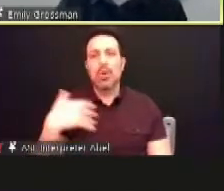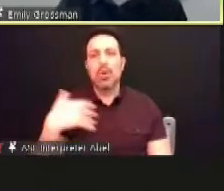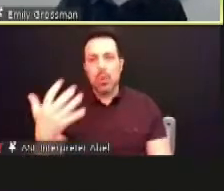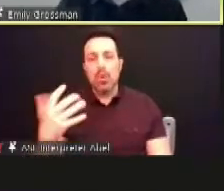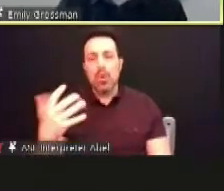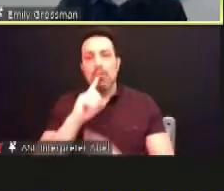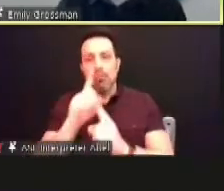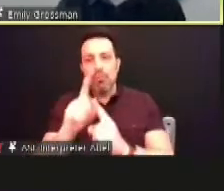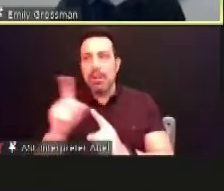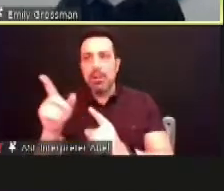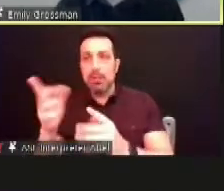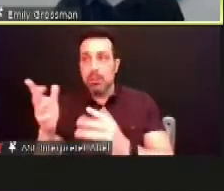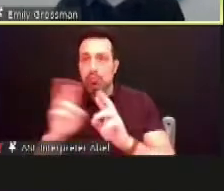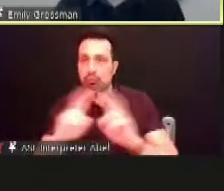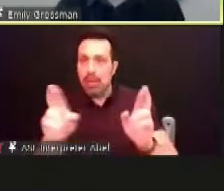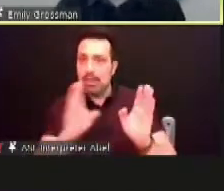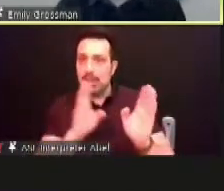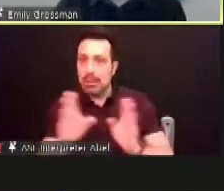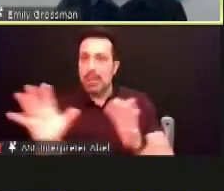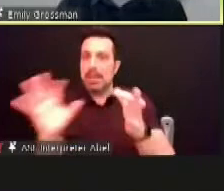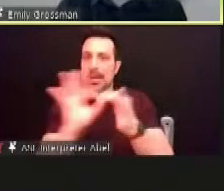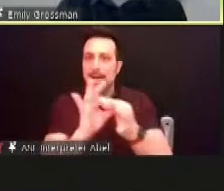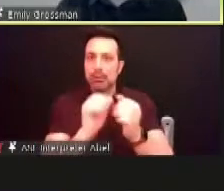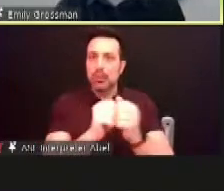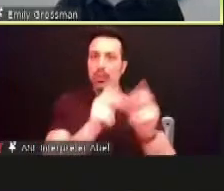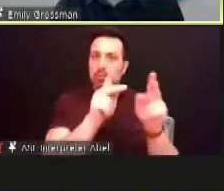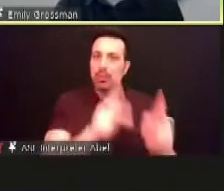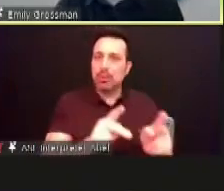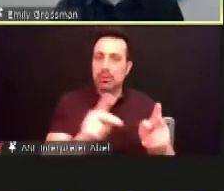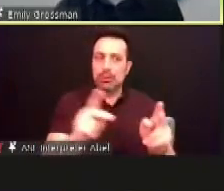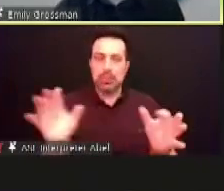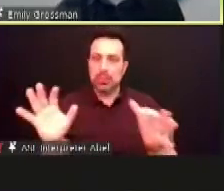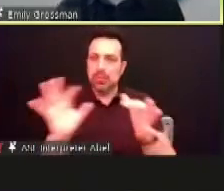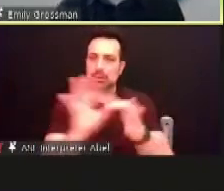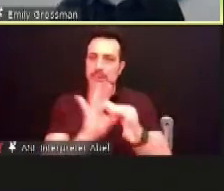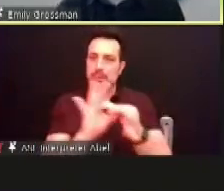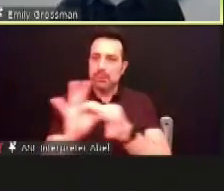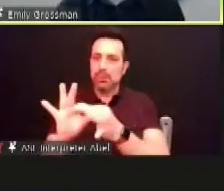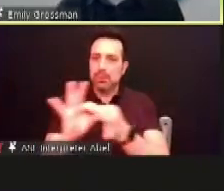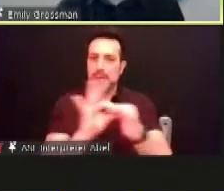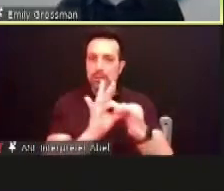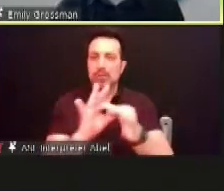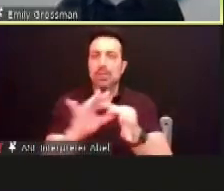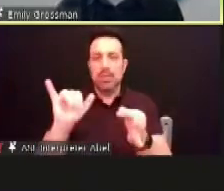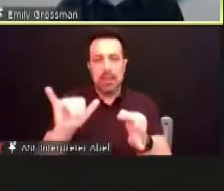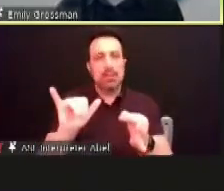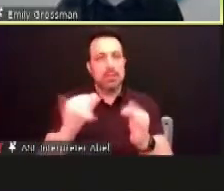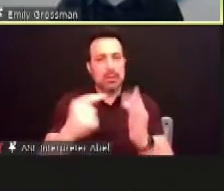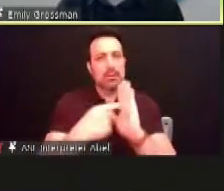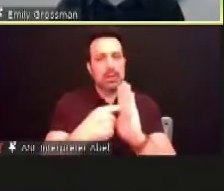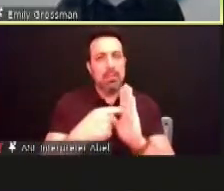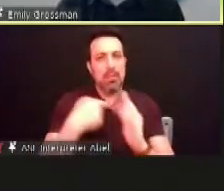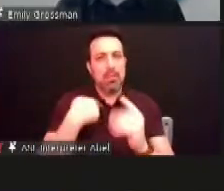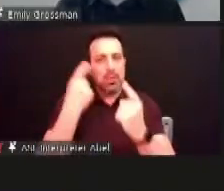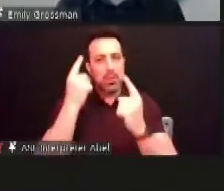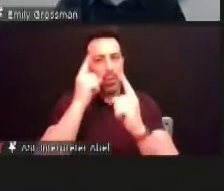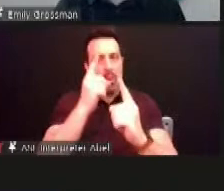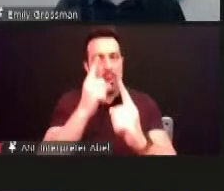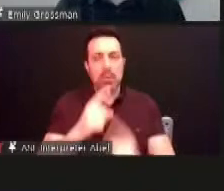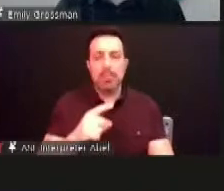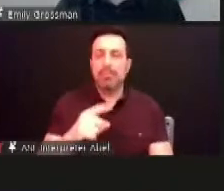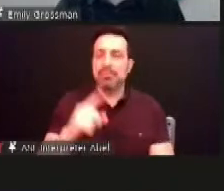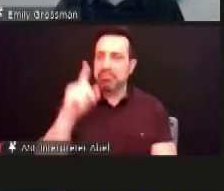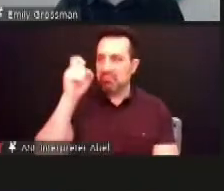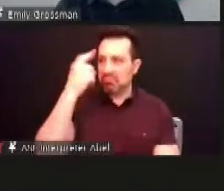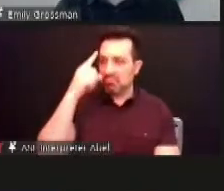a real connection with a real person. So those are some examples of relationships that we would be working on. Do we